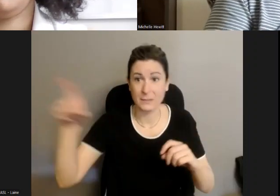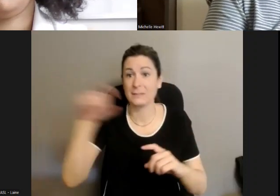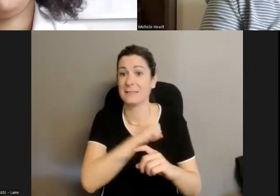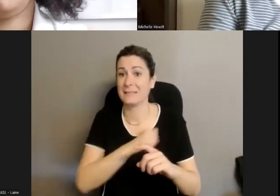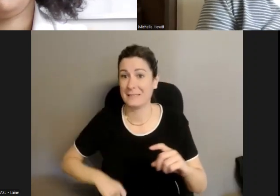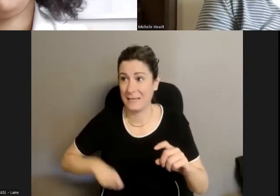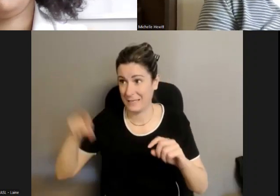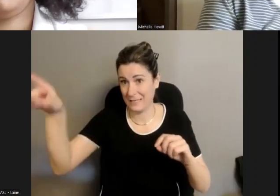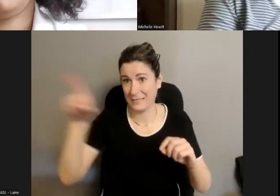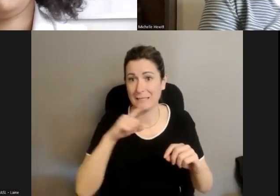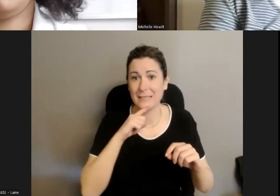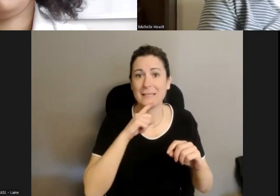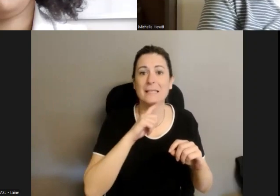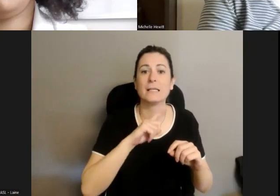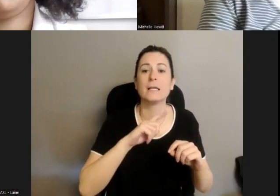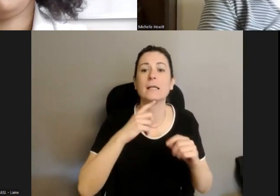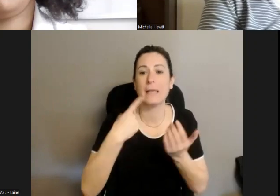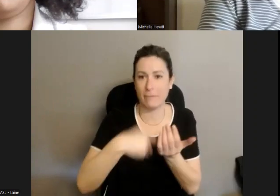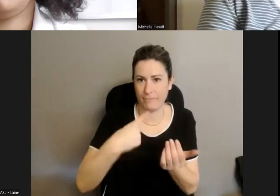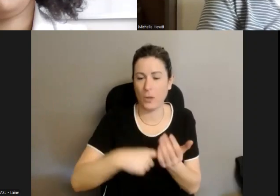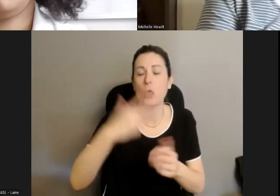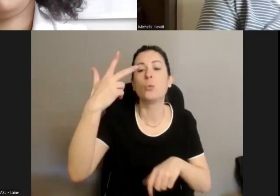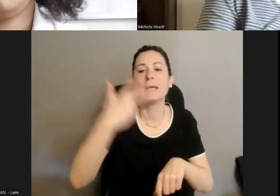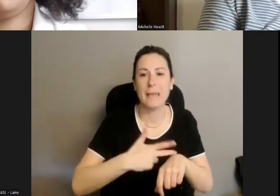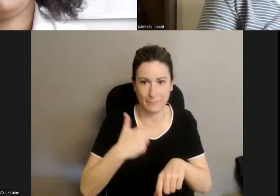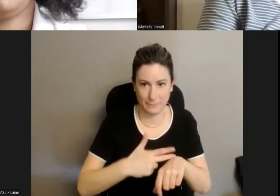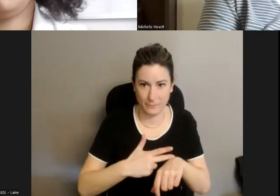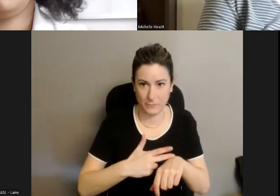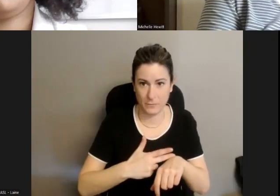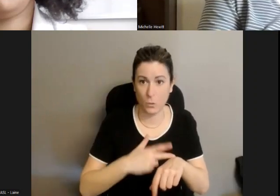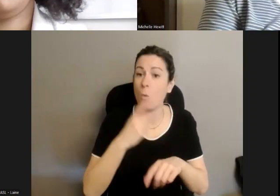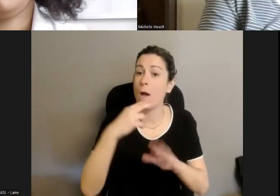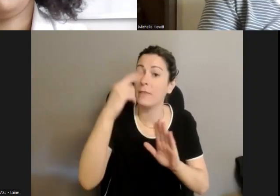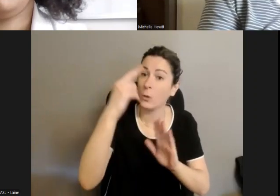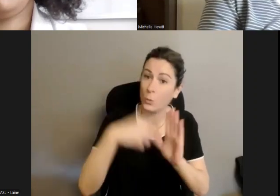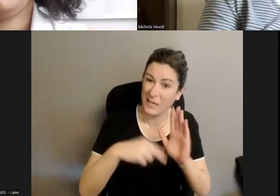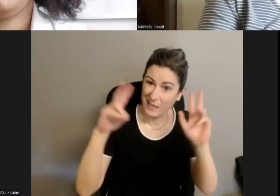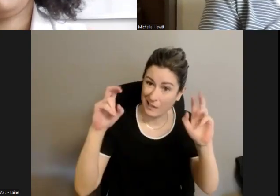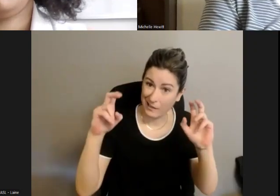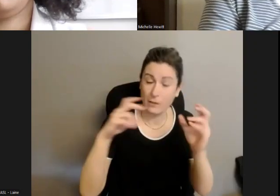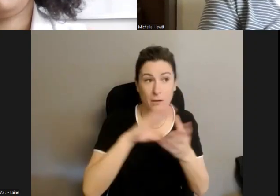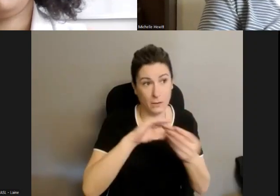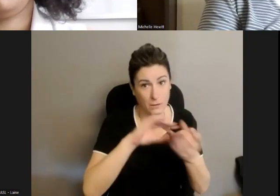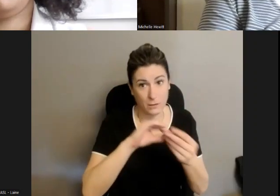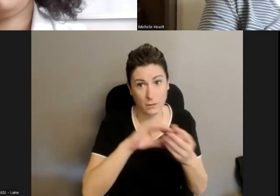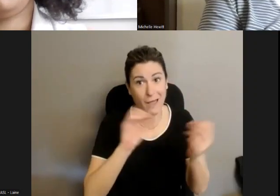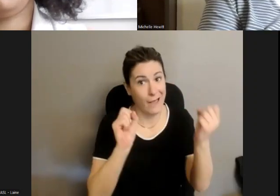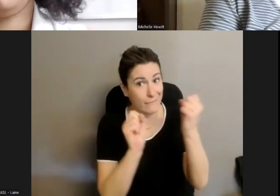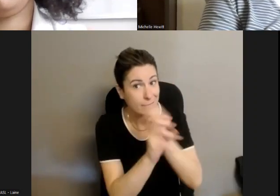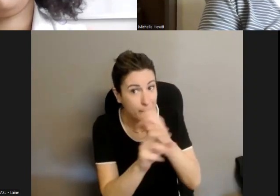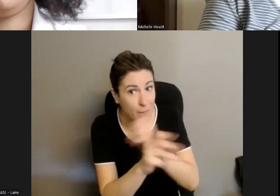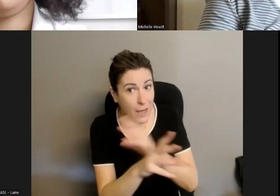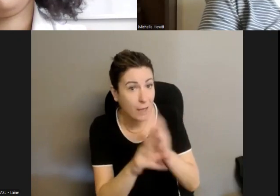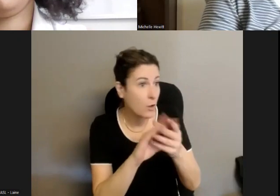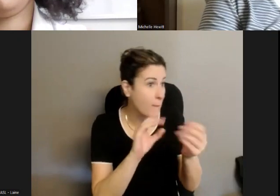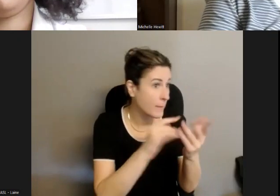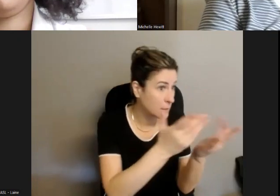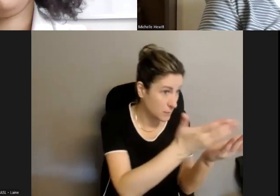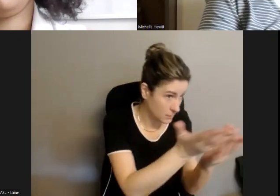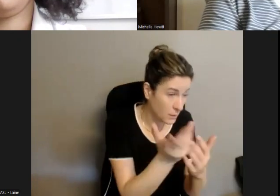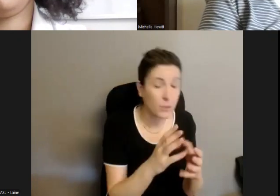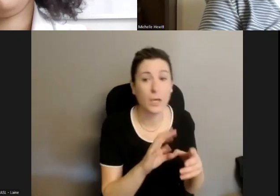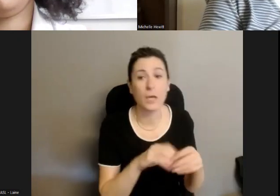committee reports back and it gets a third reading. And that today is the start